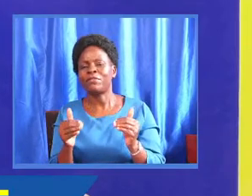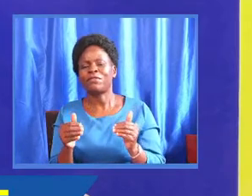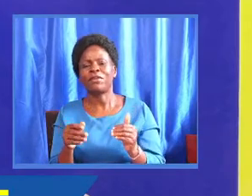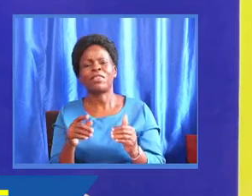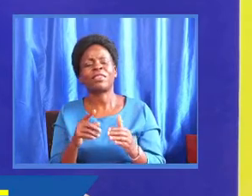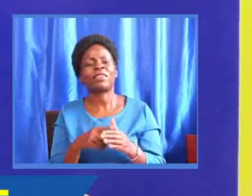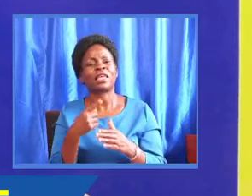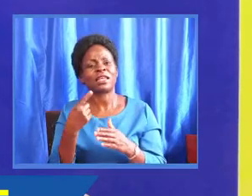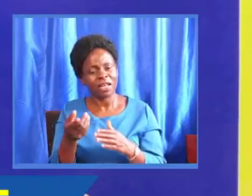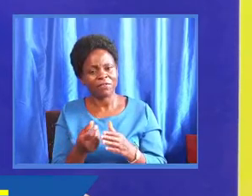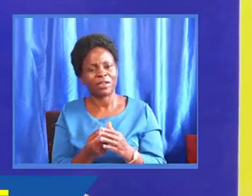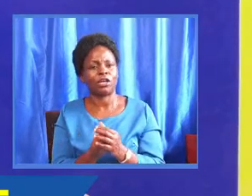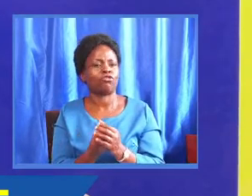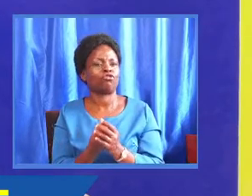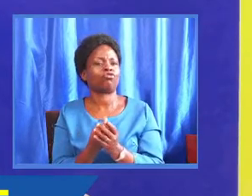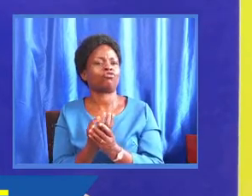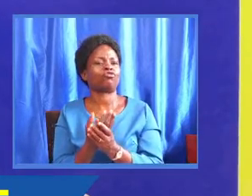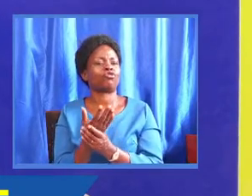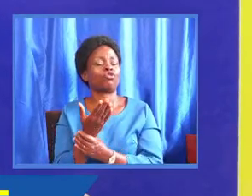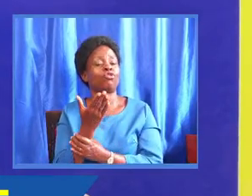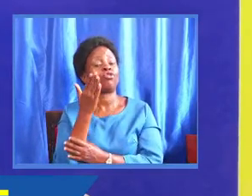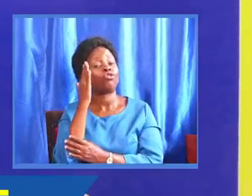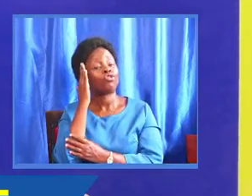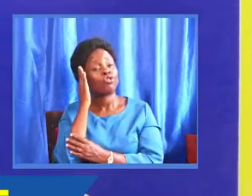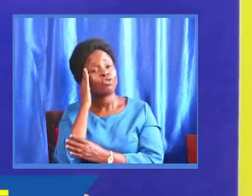eventually grow, you know.